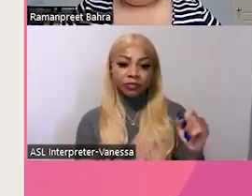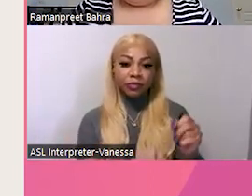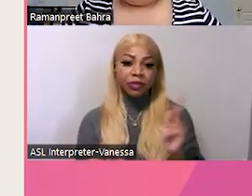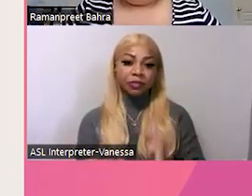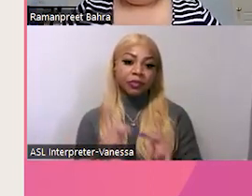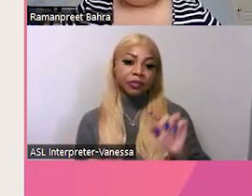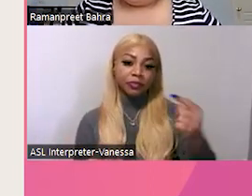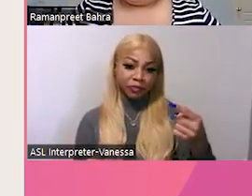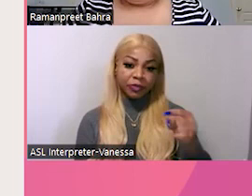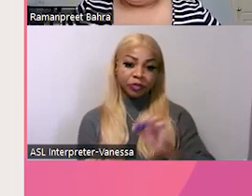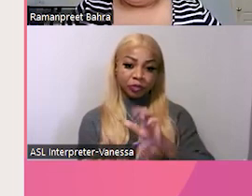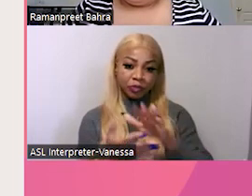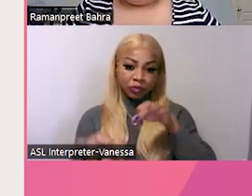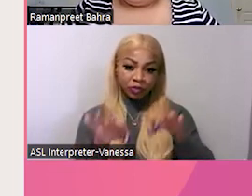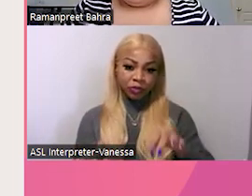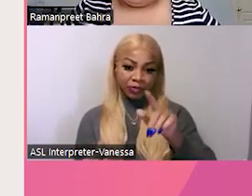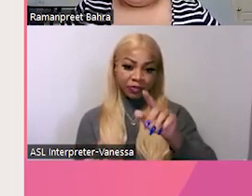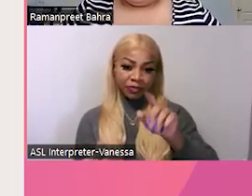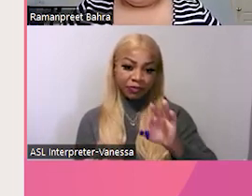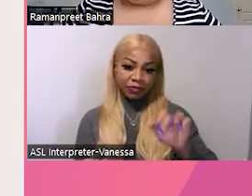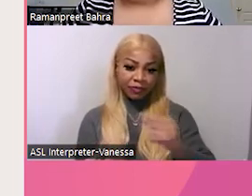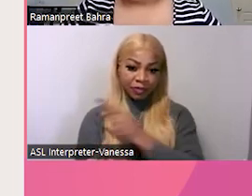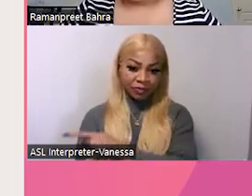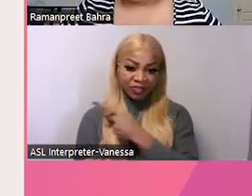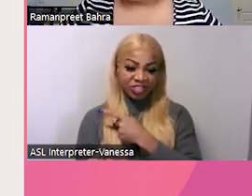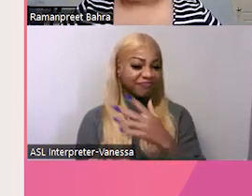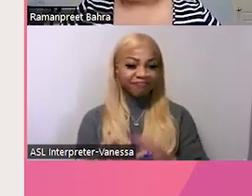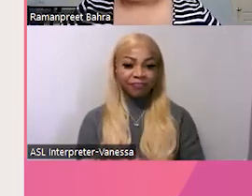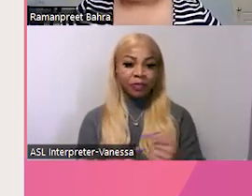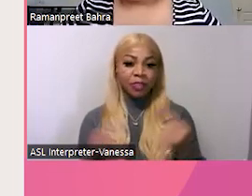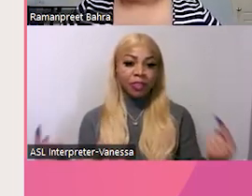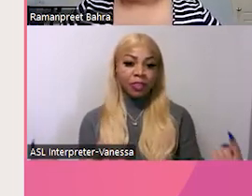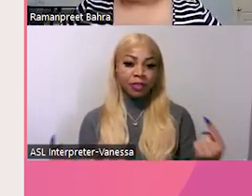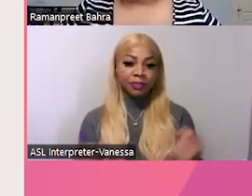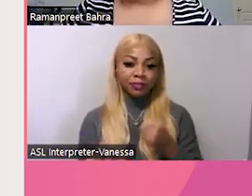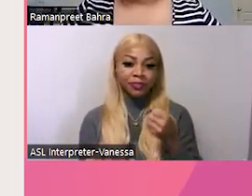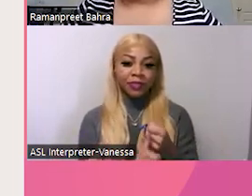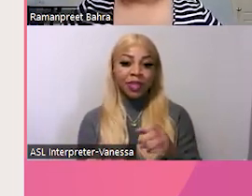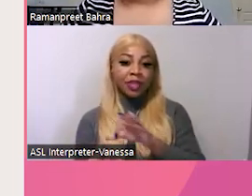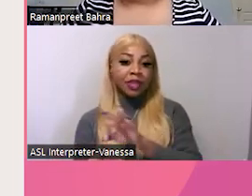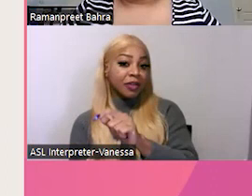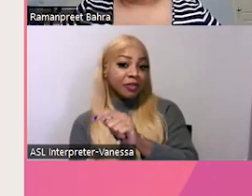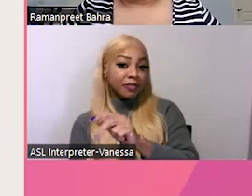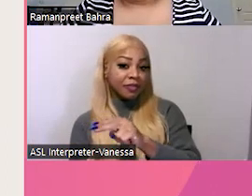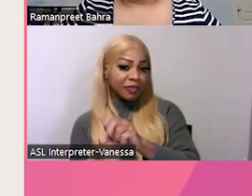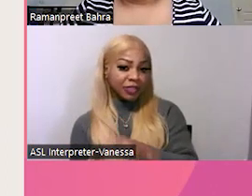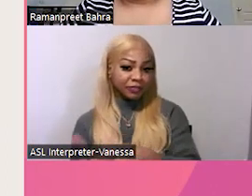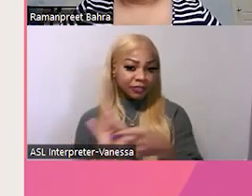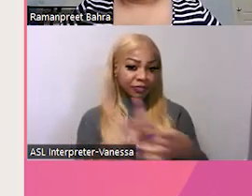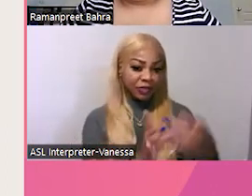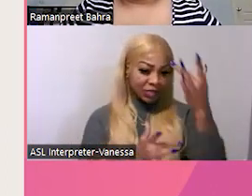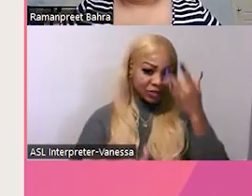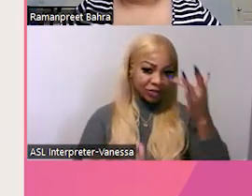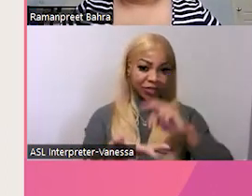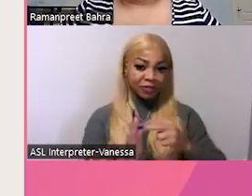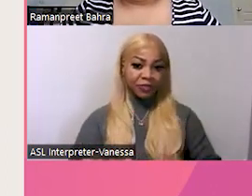describe fat patients has the opposite effect. It further entangles fatness with disease, this idea of living